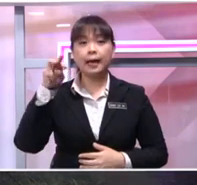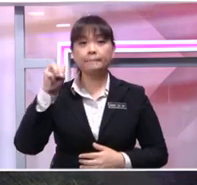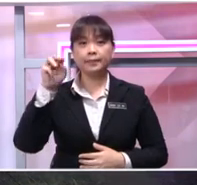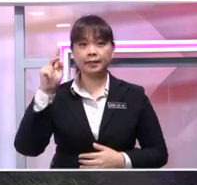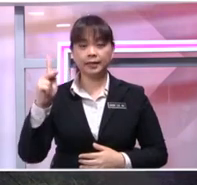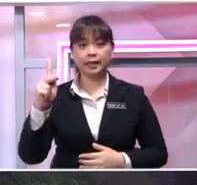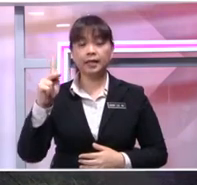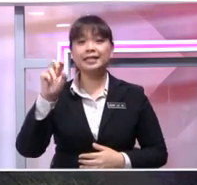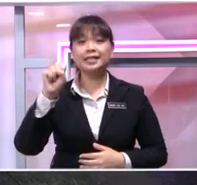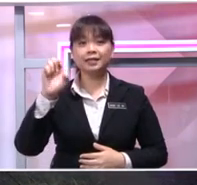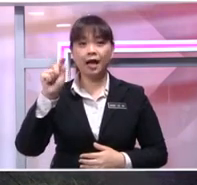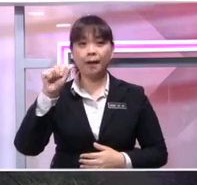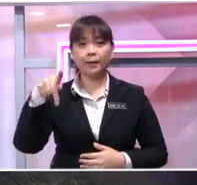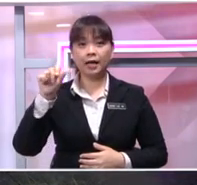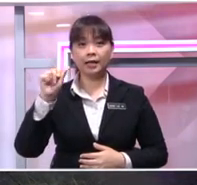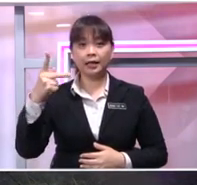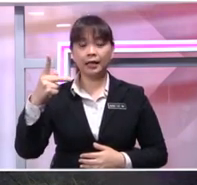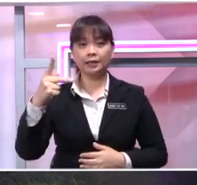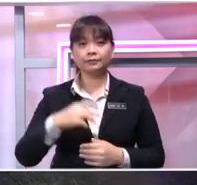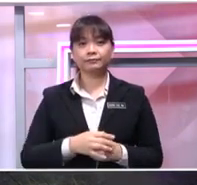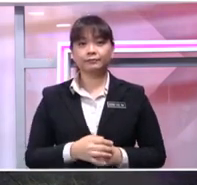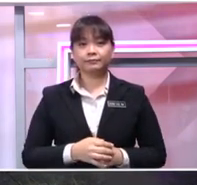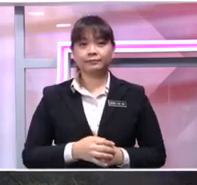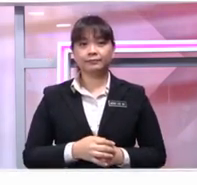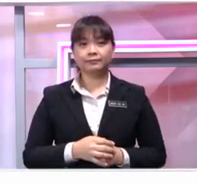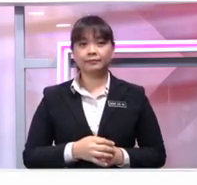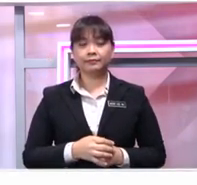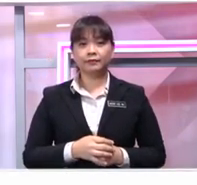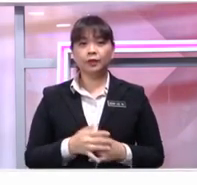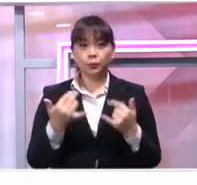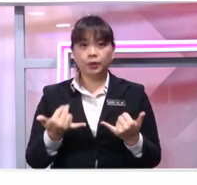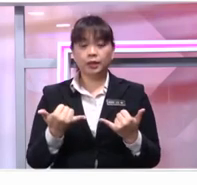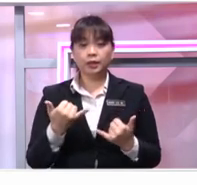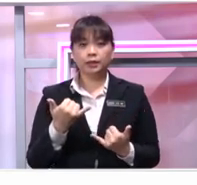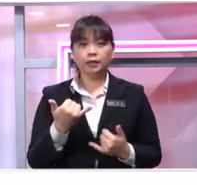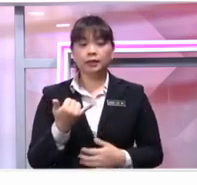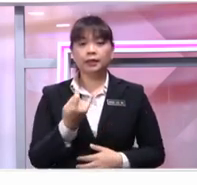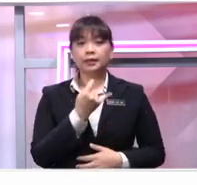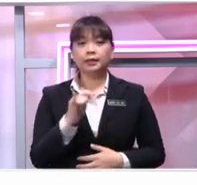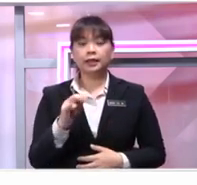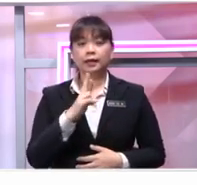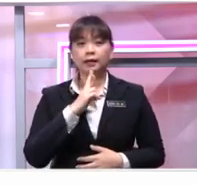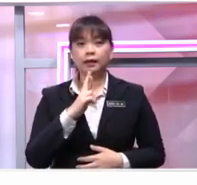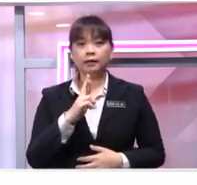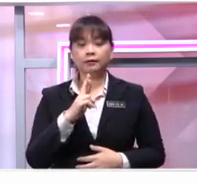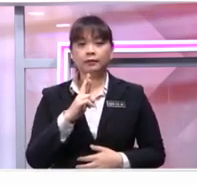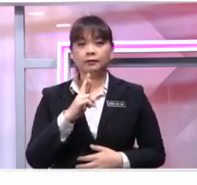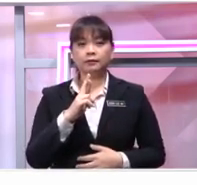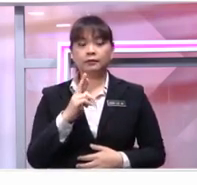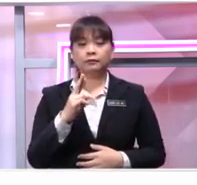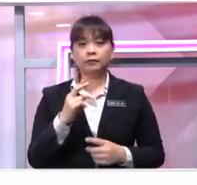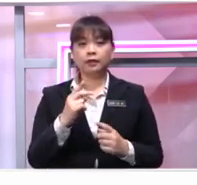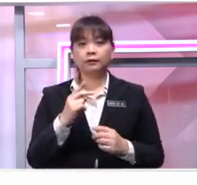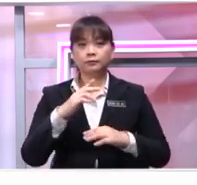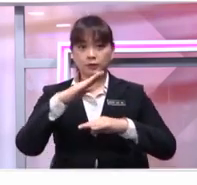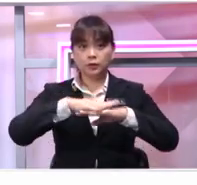SMPK Stapa with us today. They are from the top right is